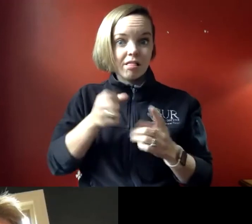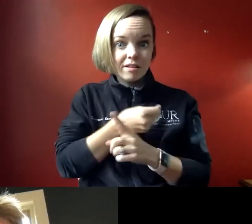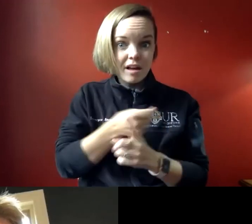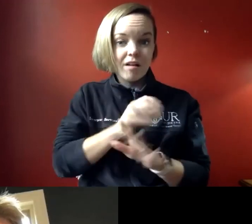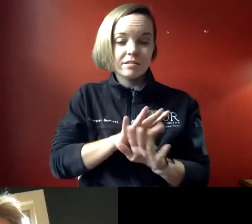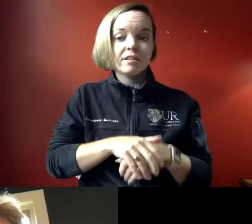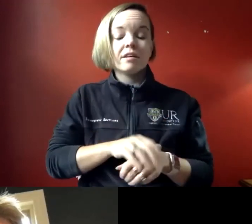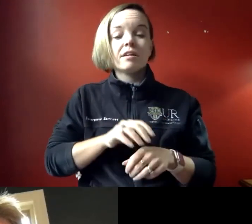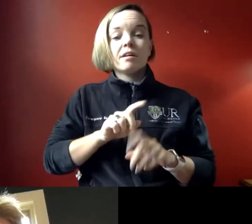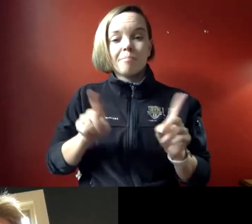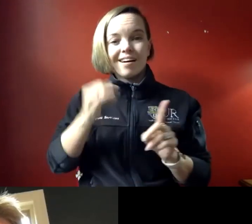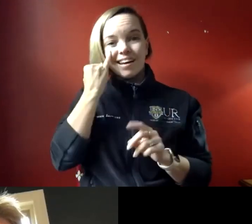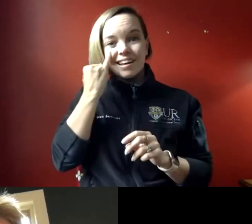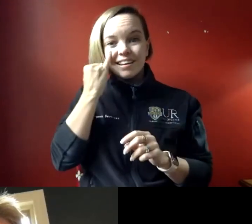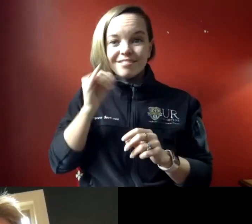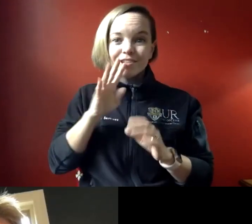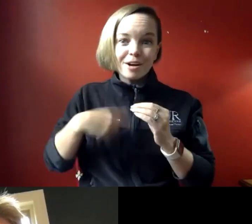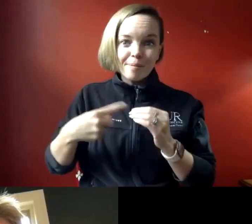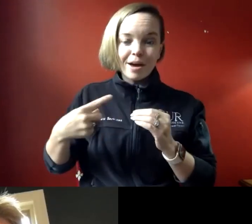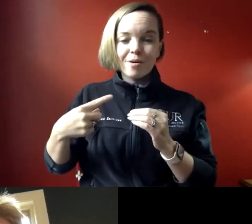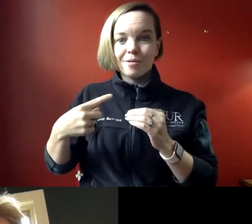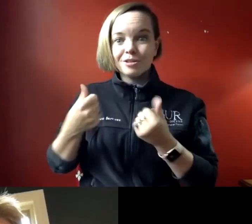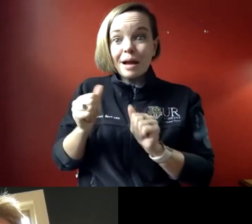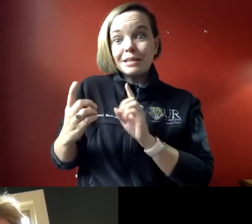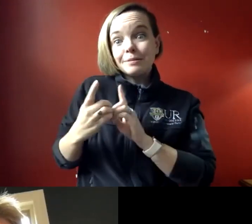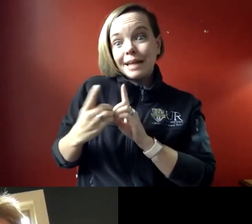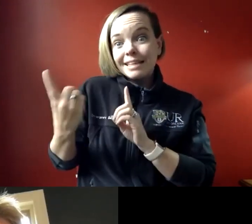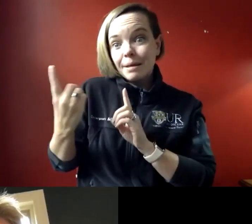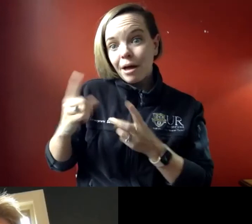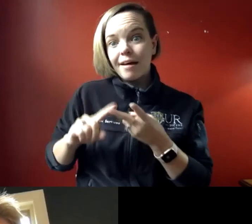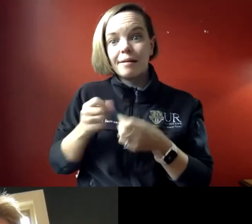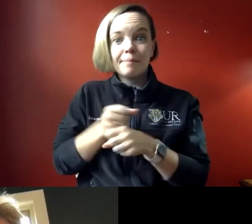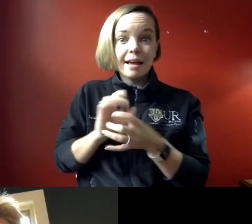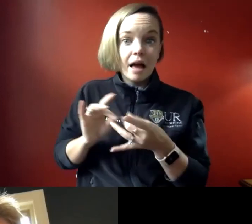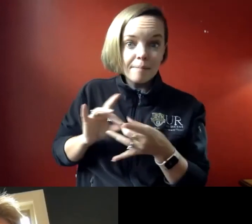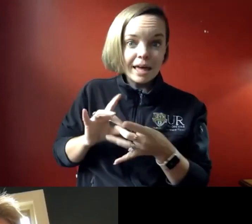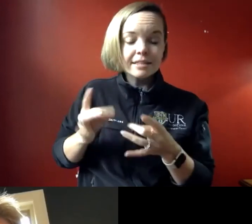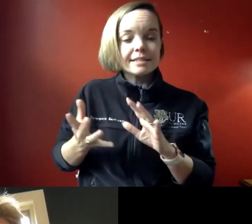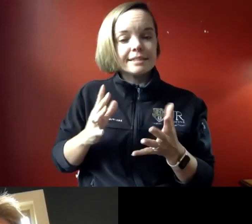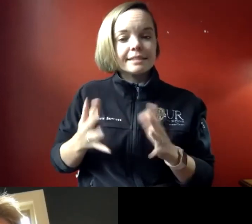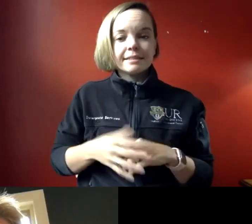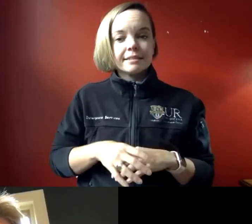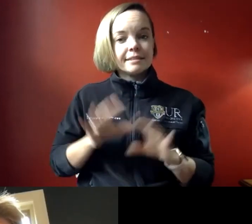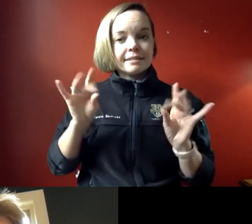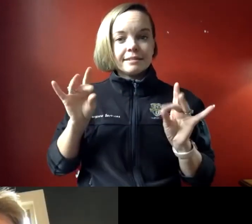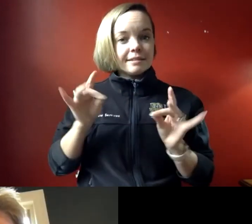date someone in the workplace, making comments about people, it's just things have changed.